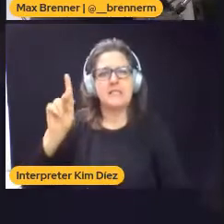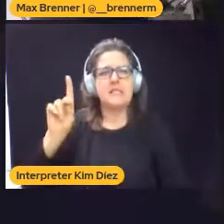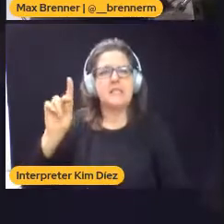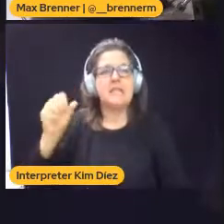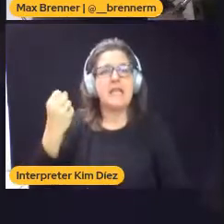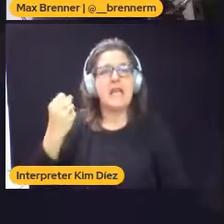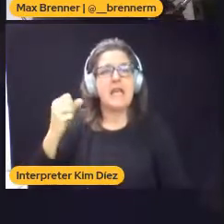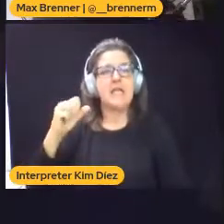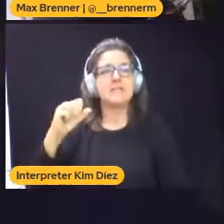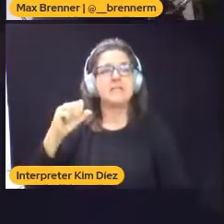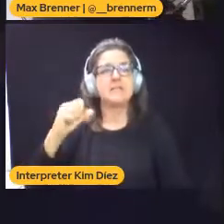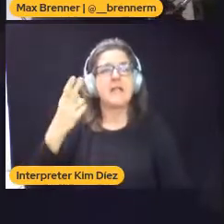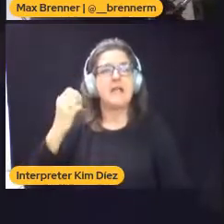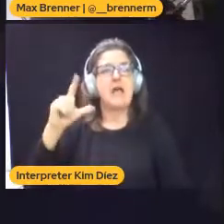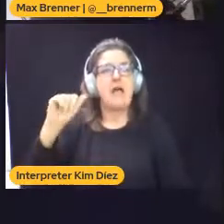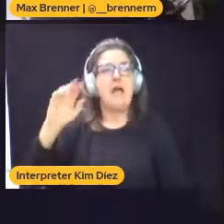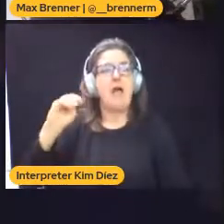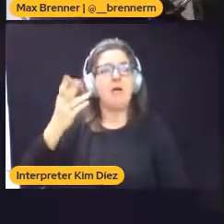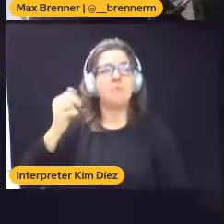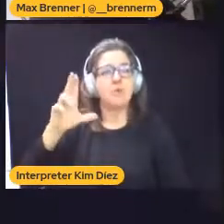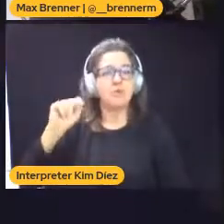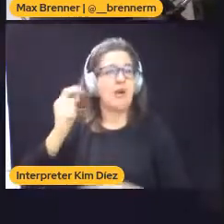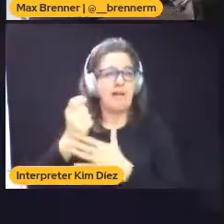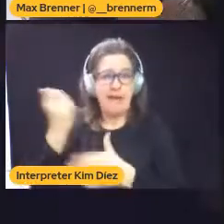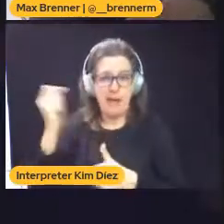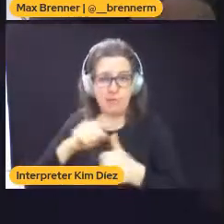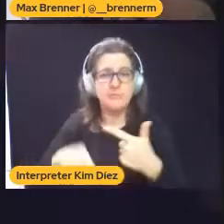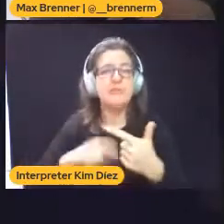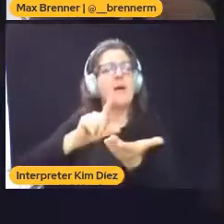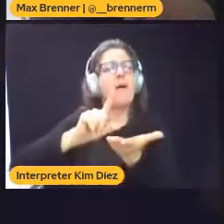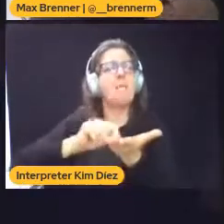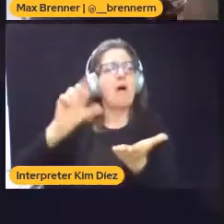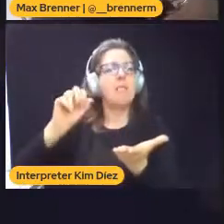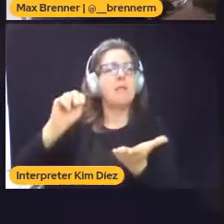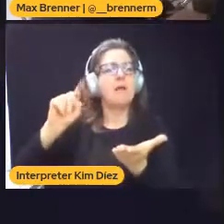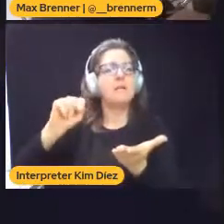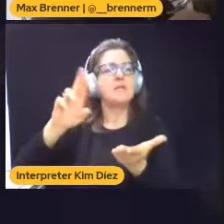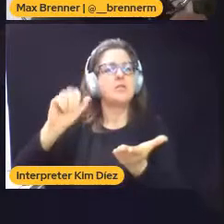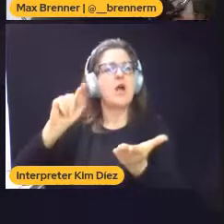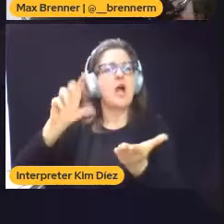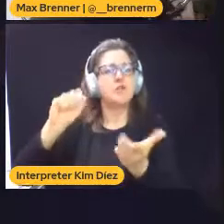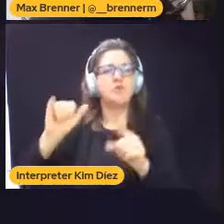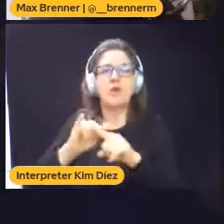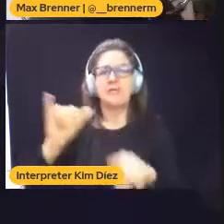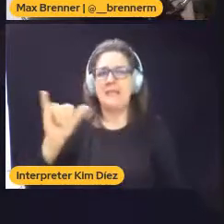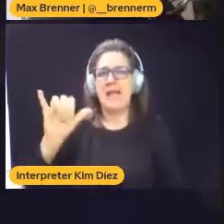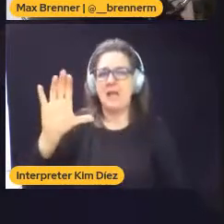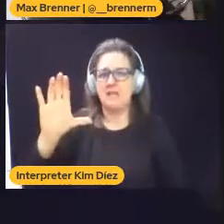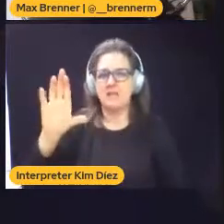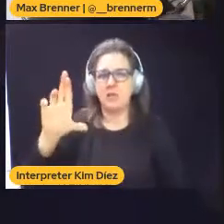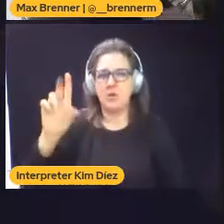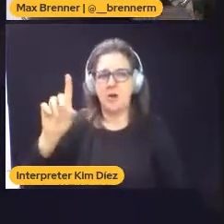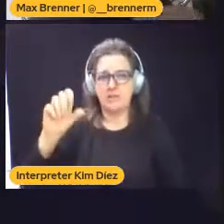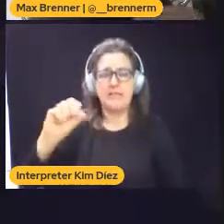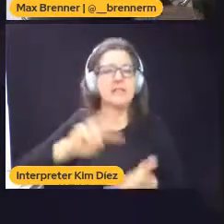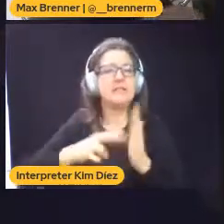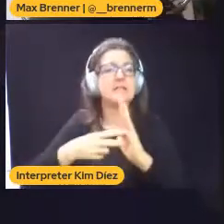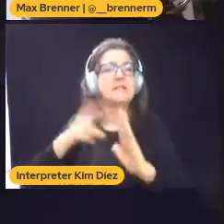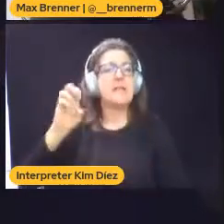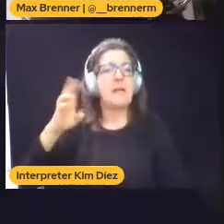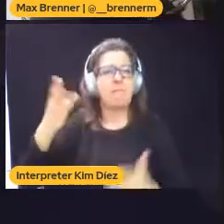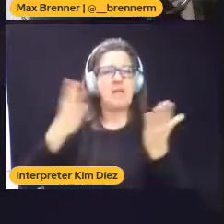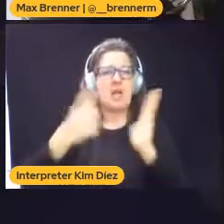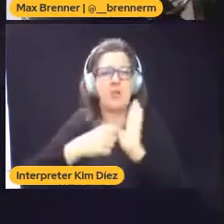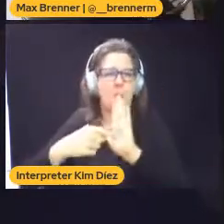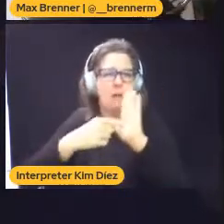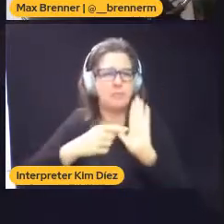can publish constructs as CRDs, meaning, for example, the web service I showed earlier. Think